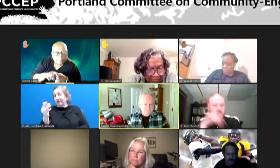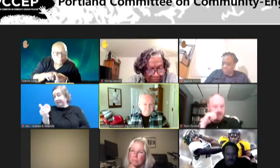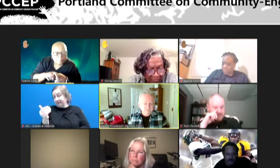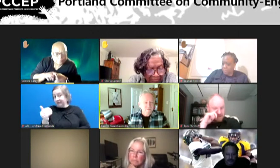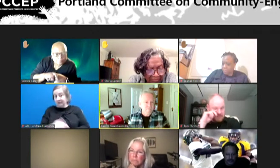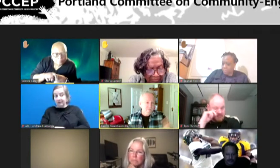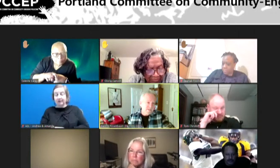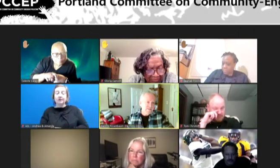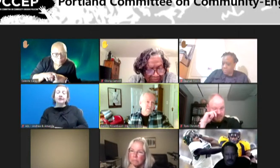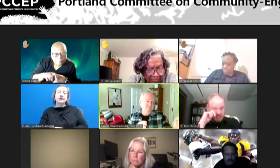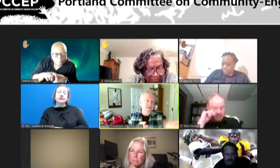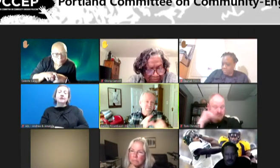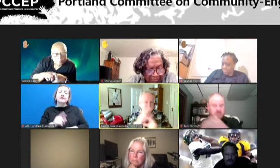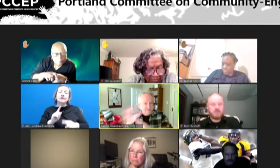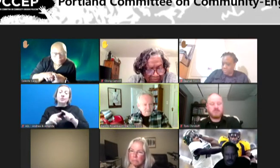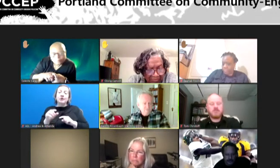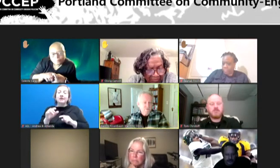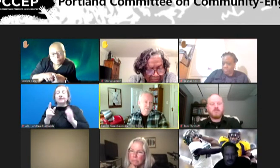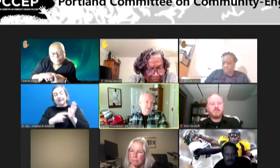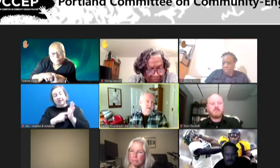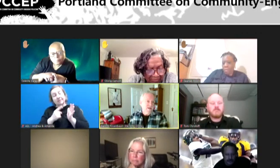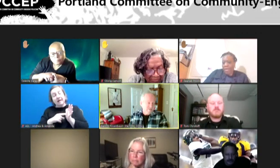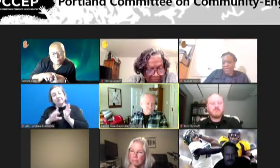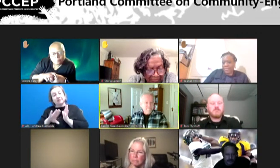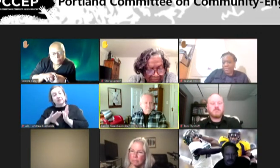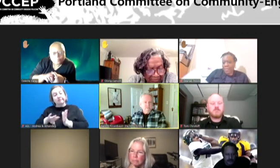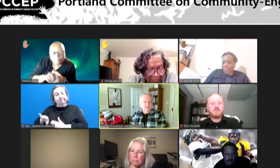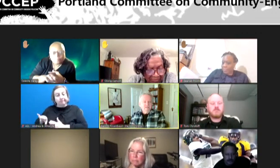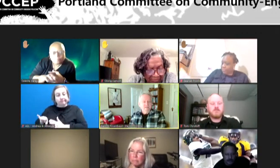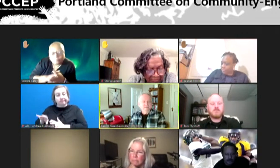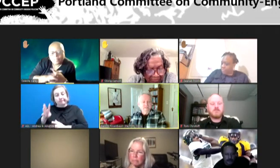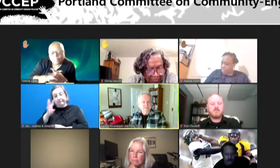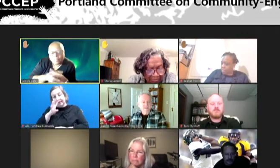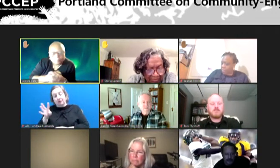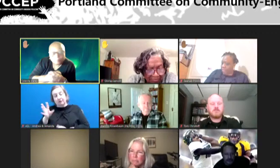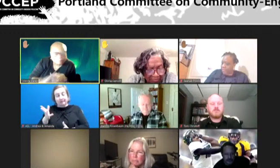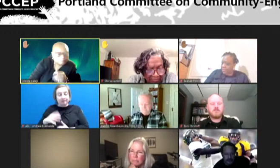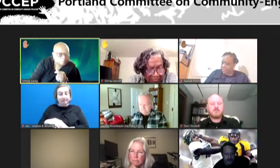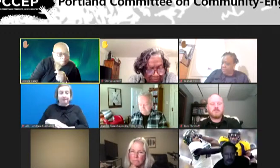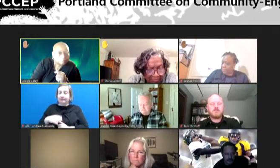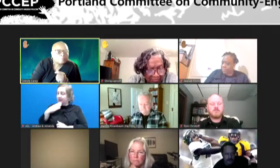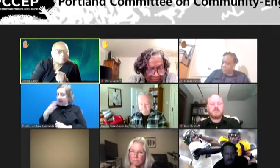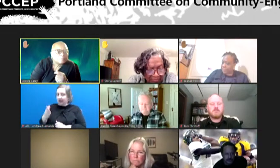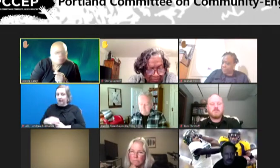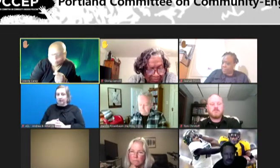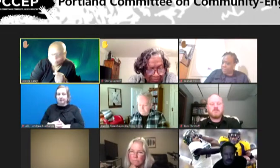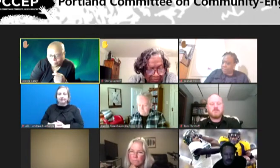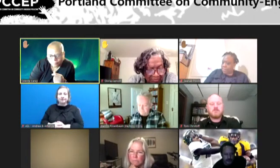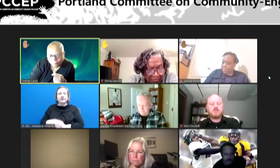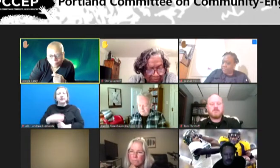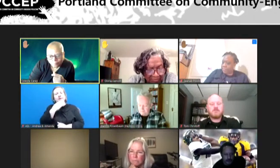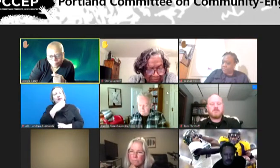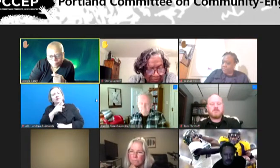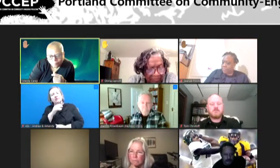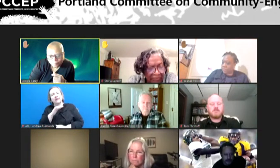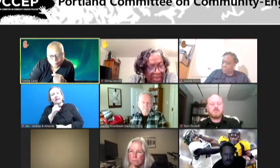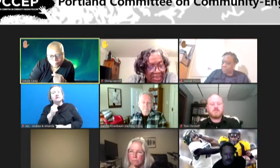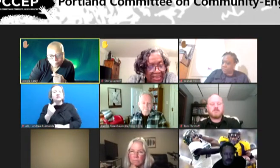Mm-hmm. But it sometimes gets pushed aside. Thank you. Thank you, Dennis.